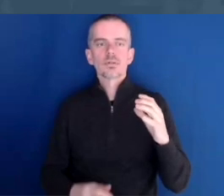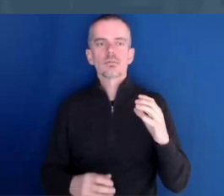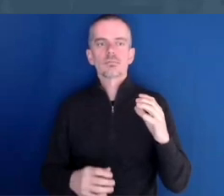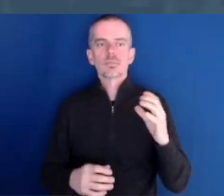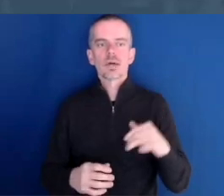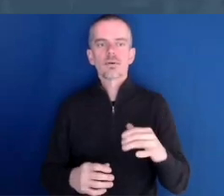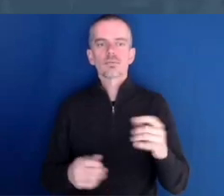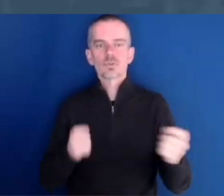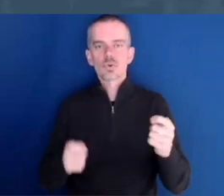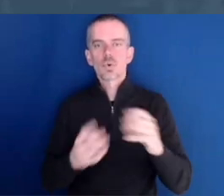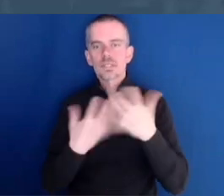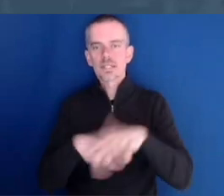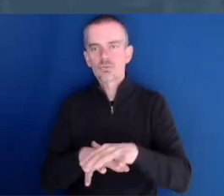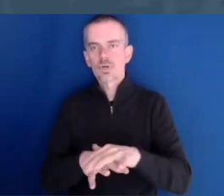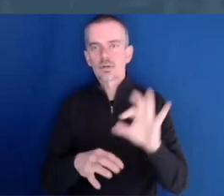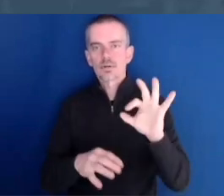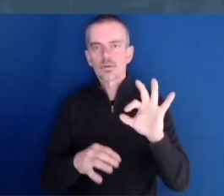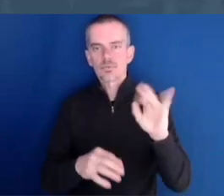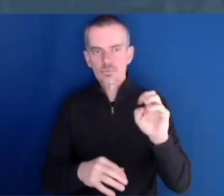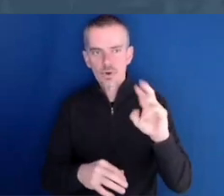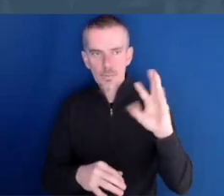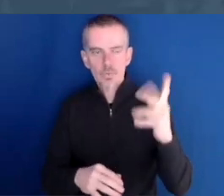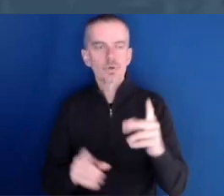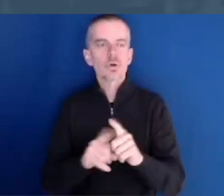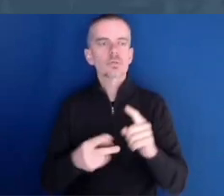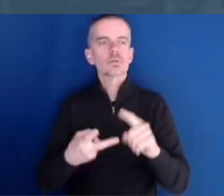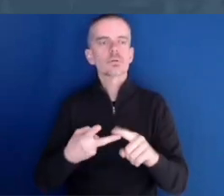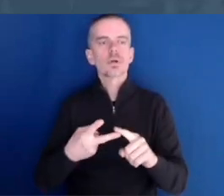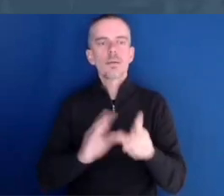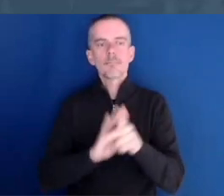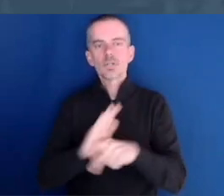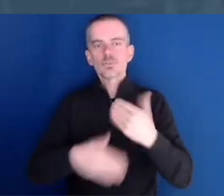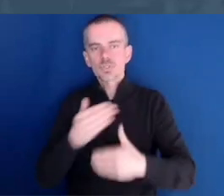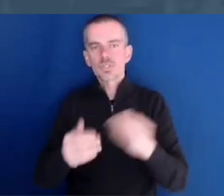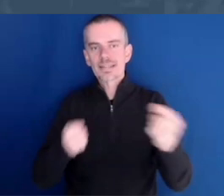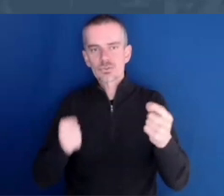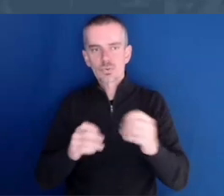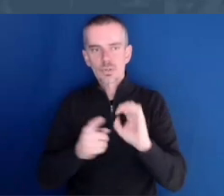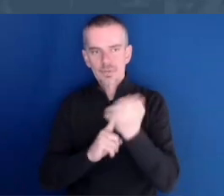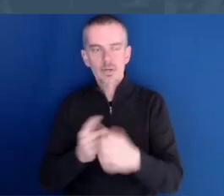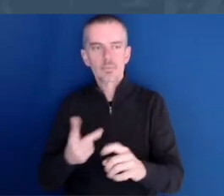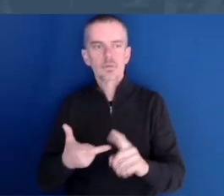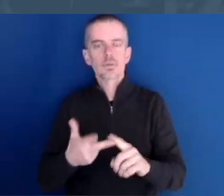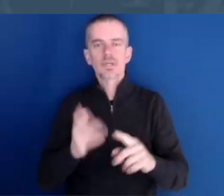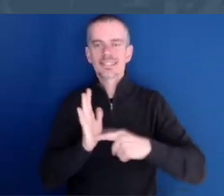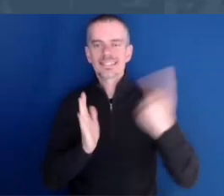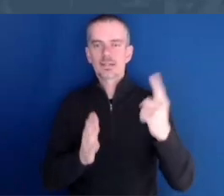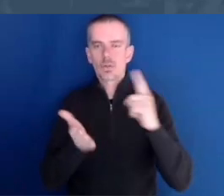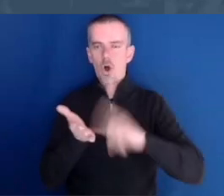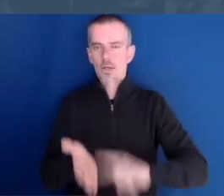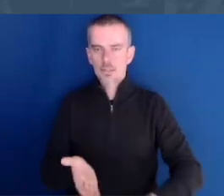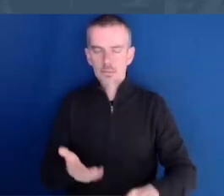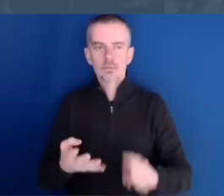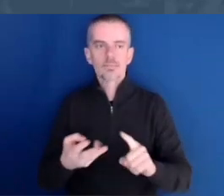discussing. We're also going to cover policies, procedures, and the control environment. We're going to go over a bit about single audits,